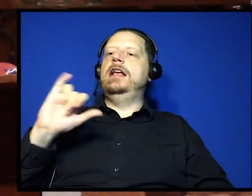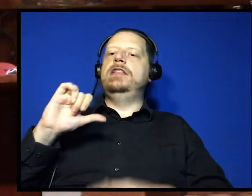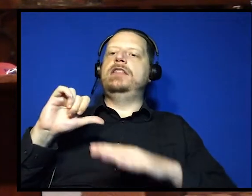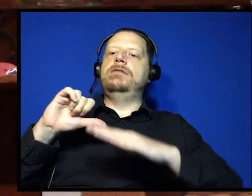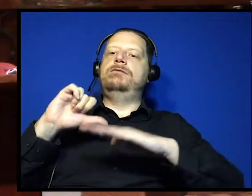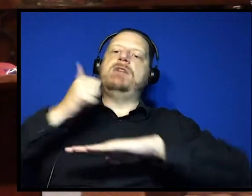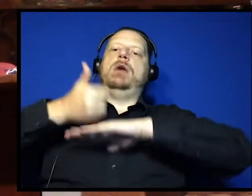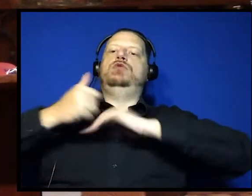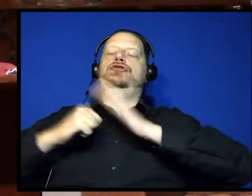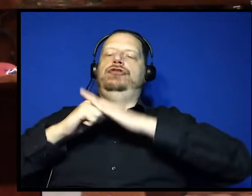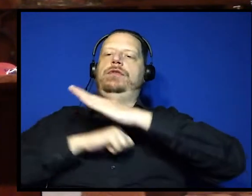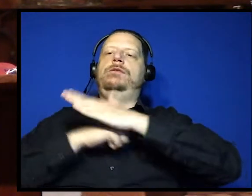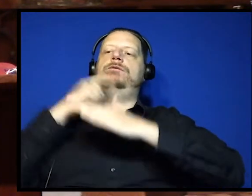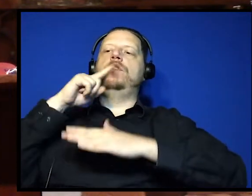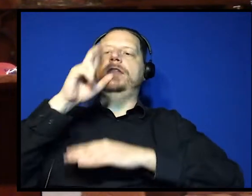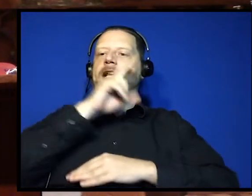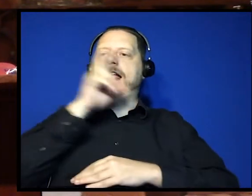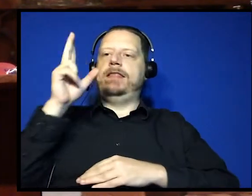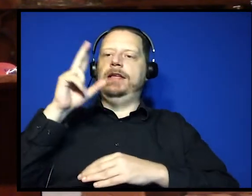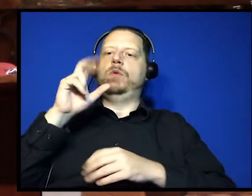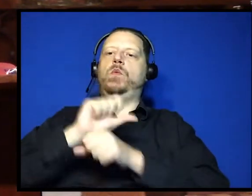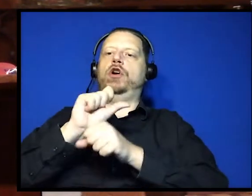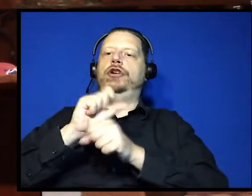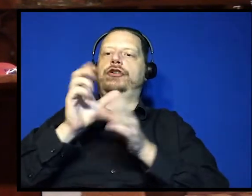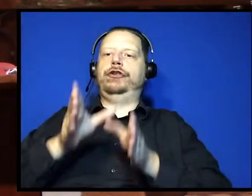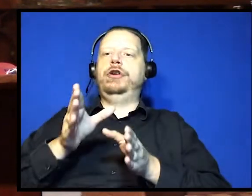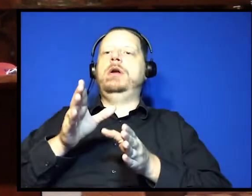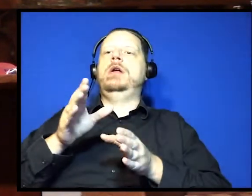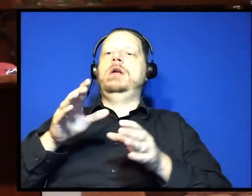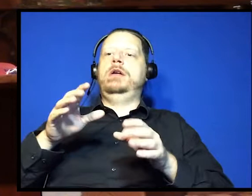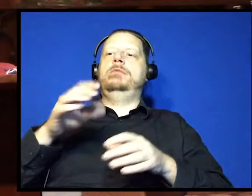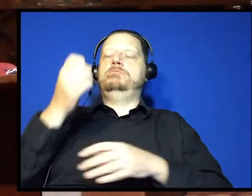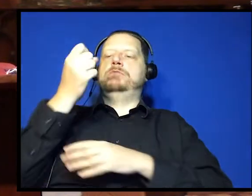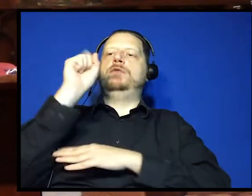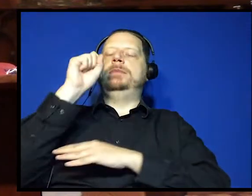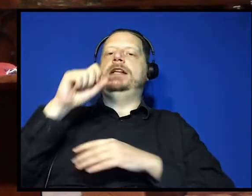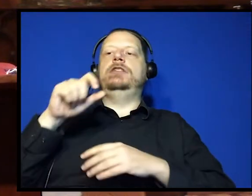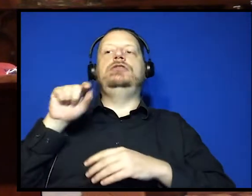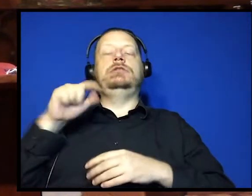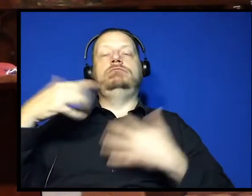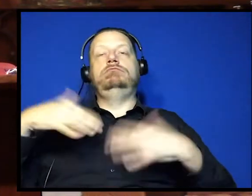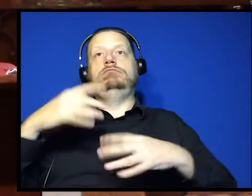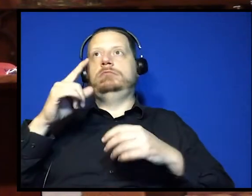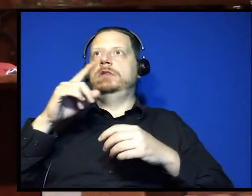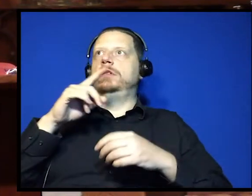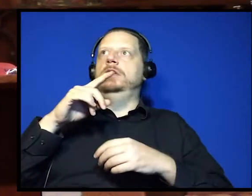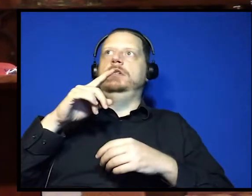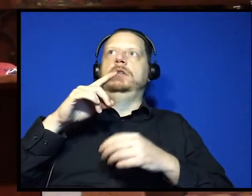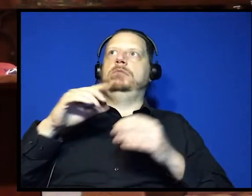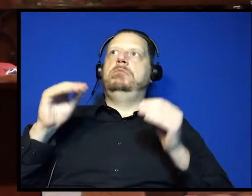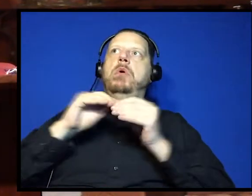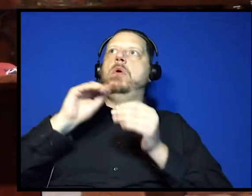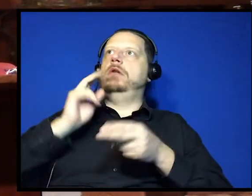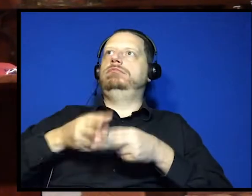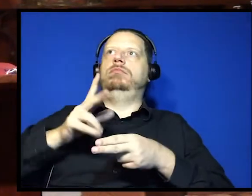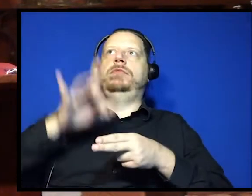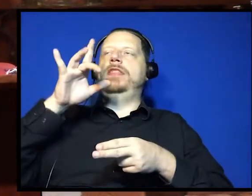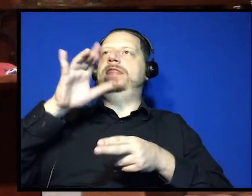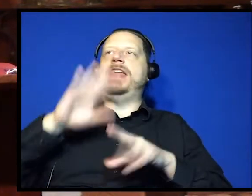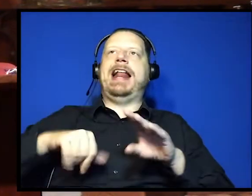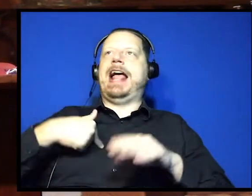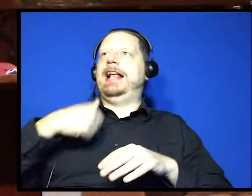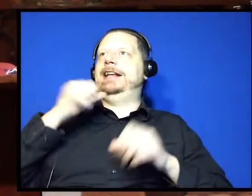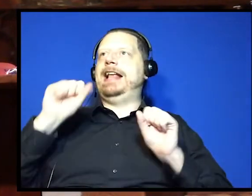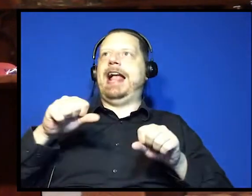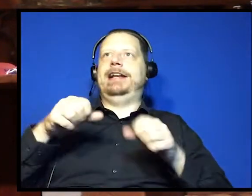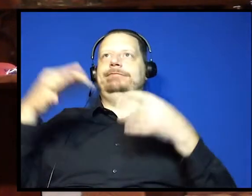Movement, a woman who was remarkable in more ways than I could begin to enumerate.